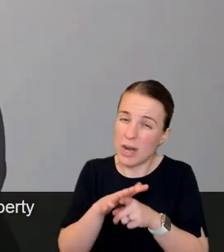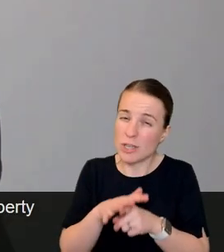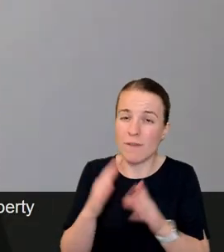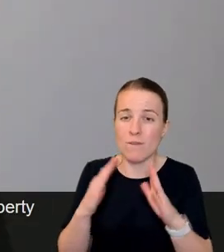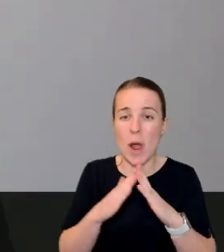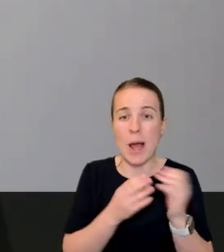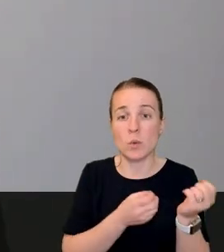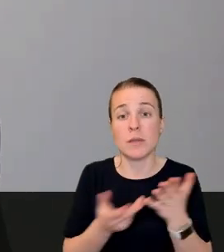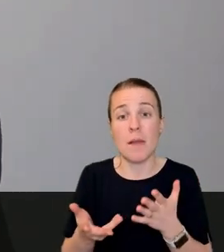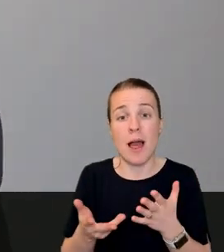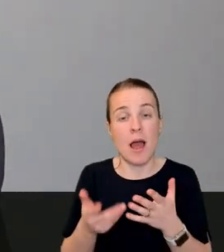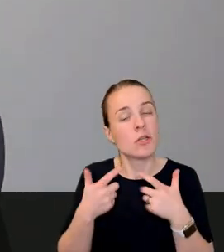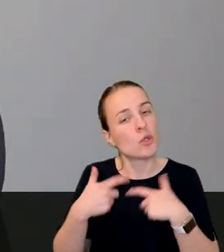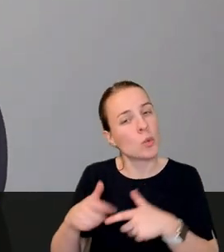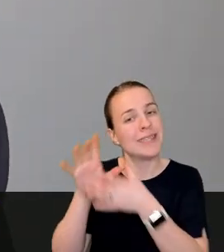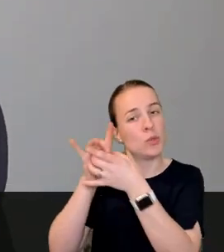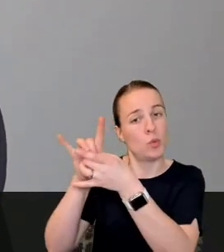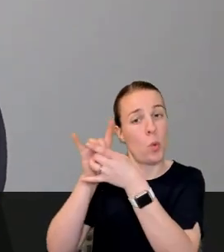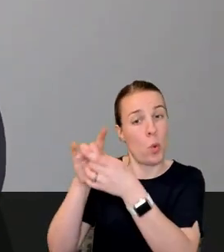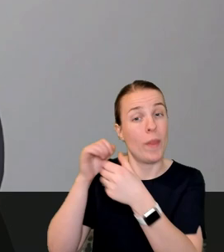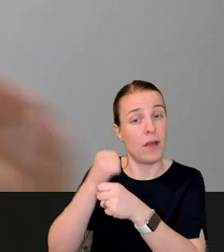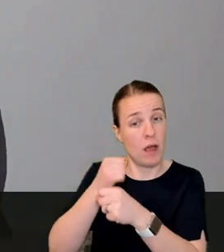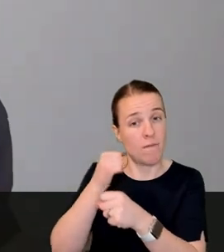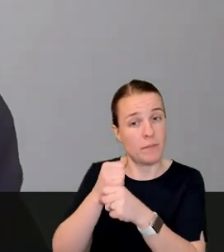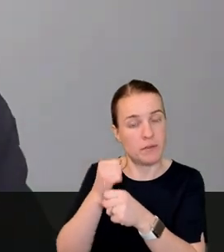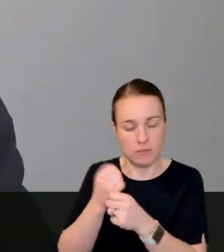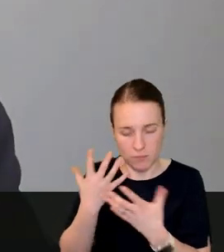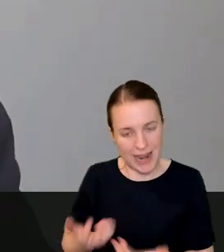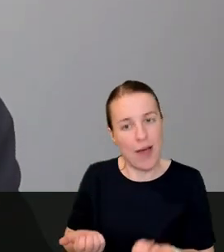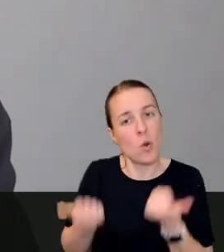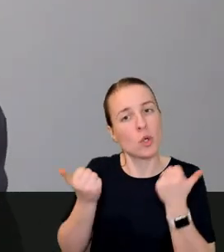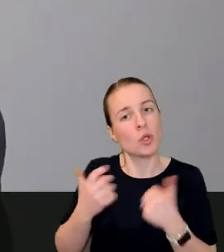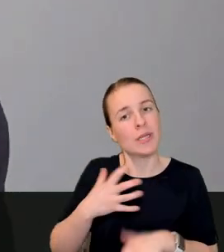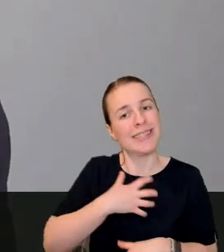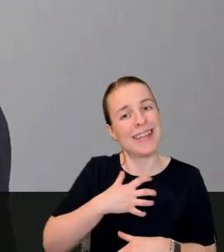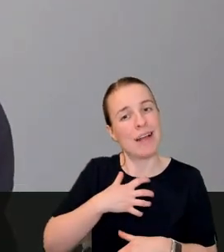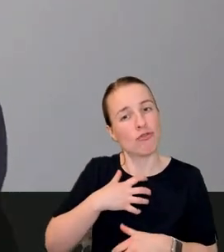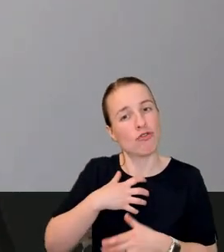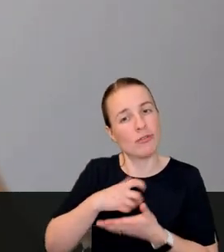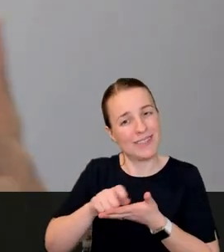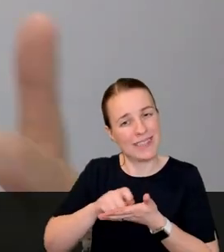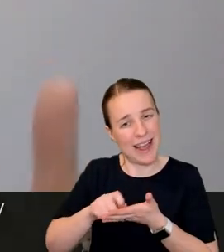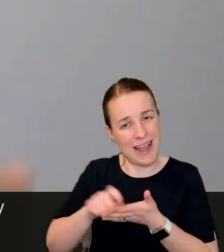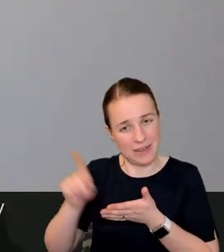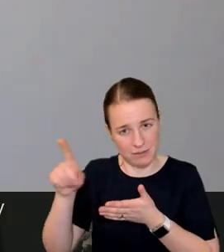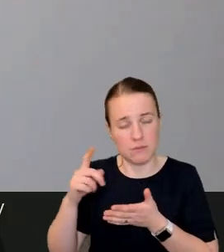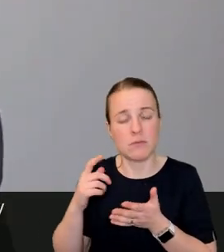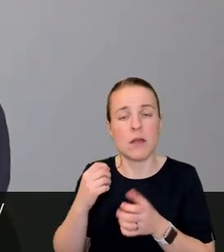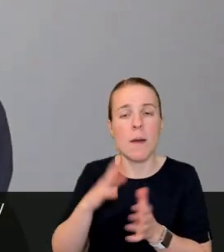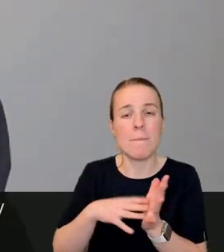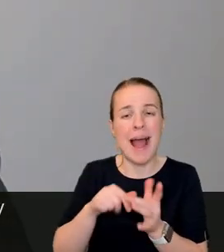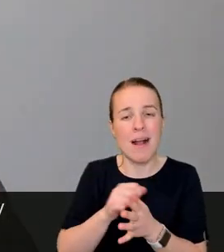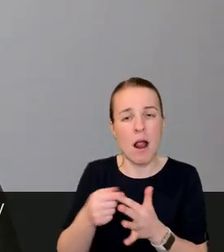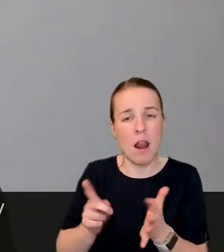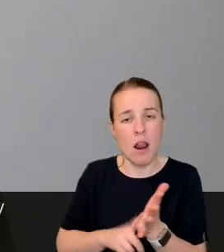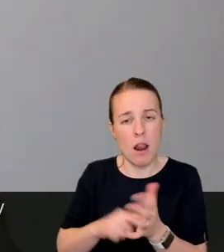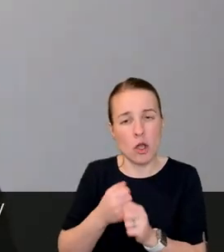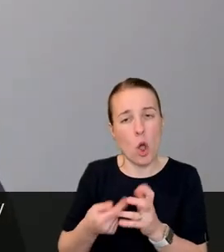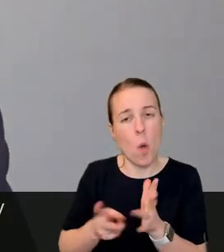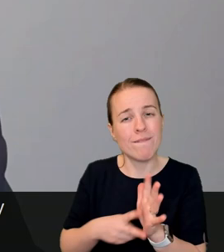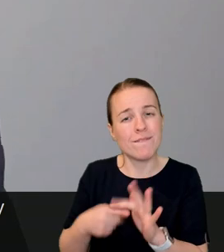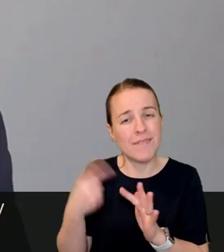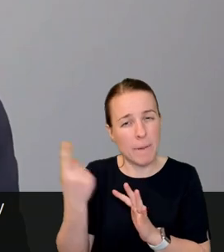government. There's now a very good Secretary of State, Michael Gove. We're working with Michael Gove about what we can do together to fulfil